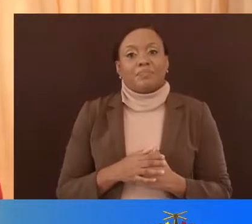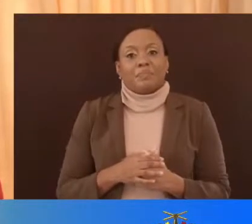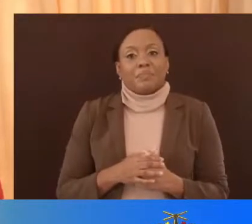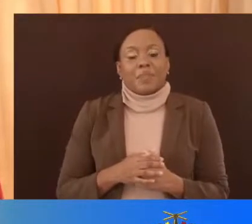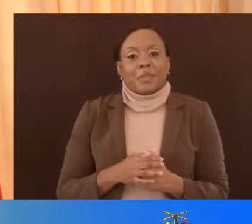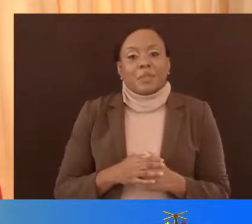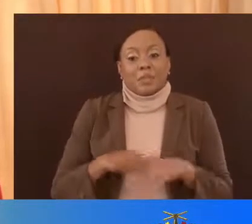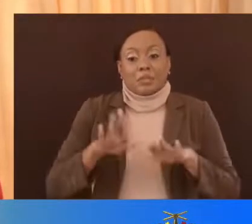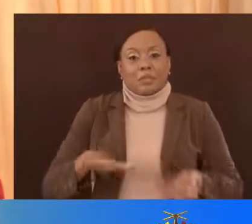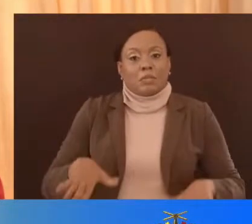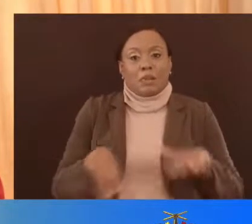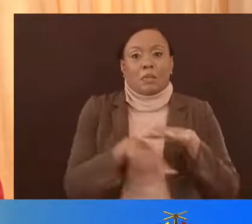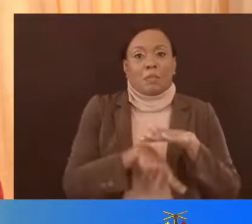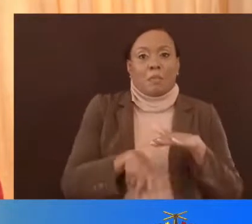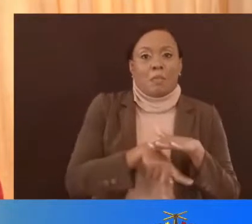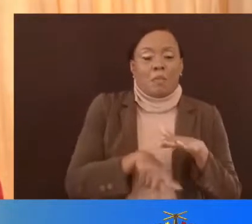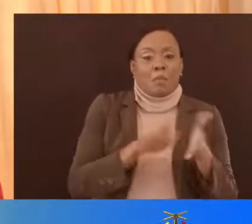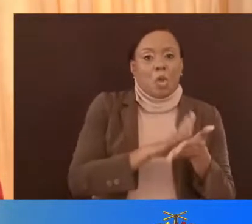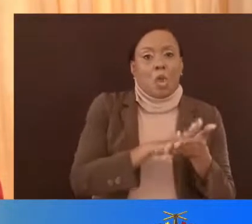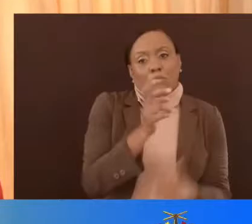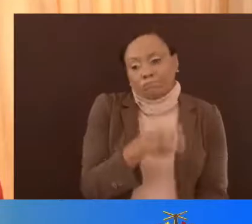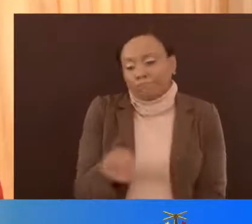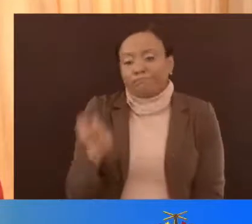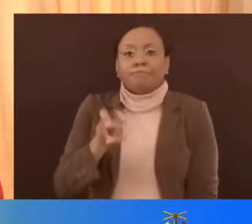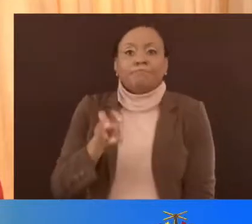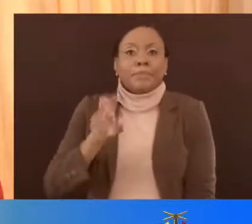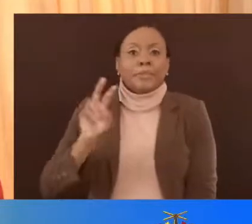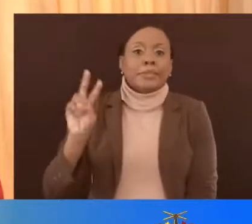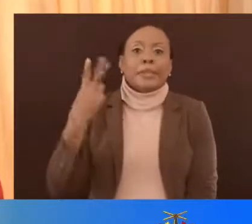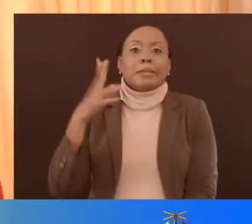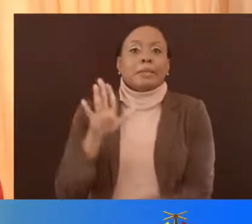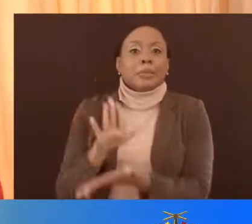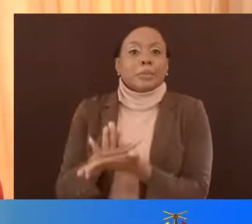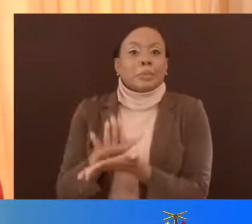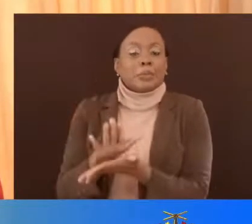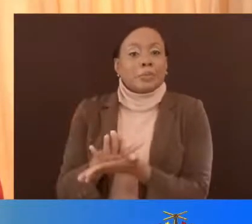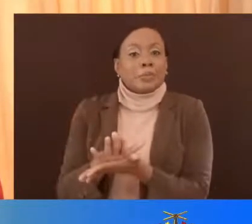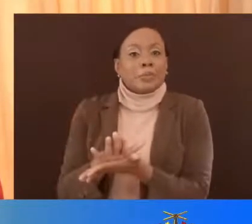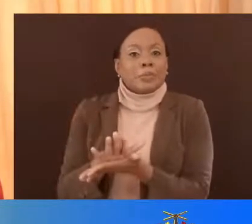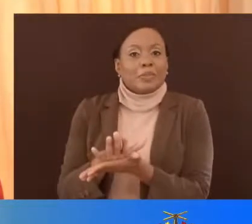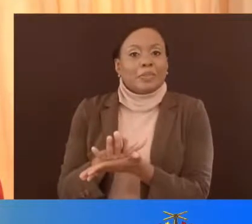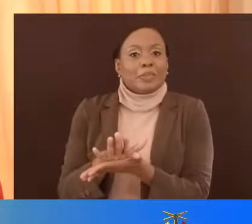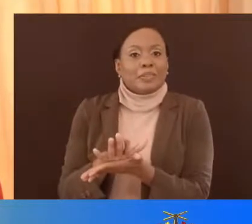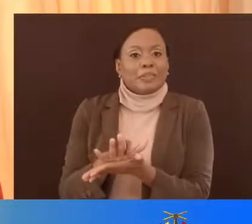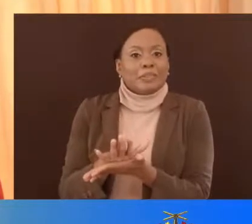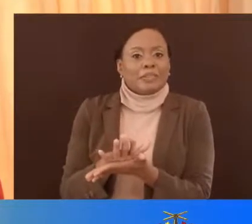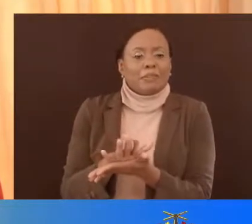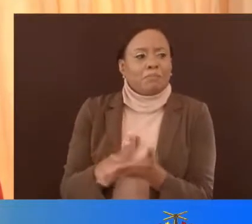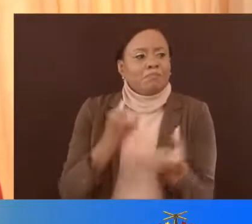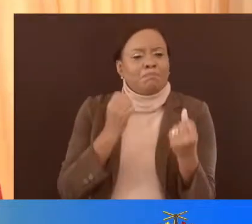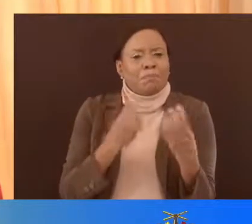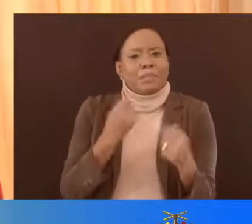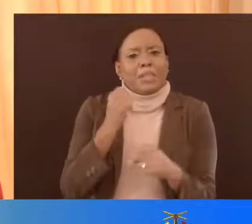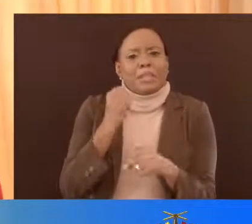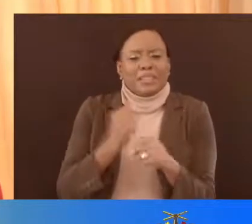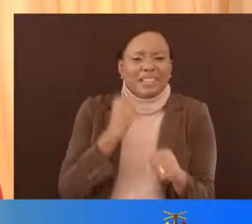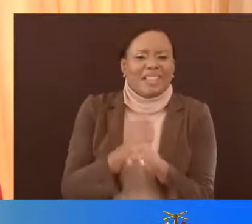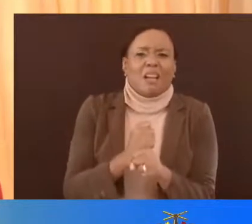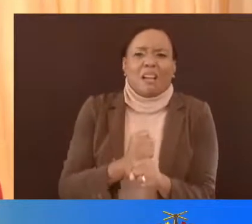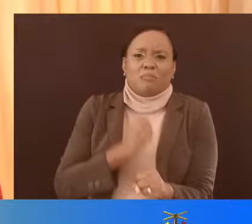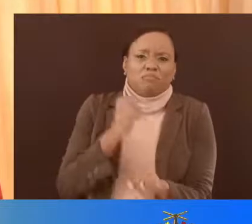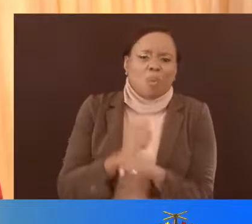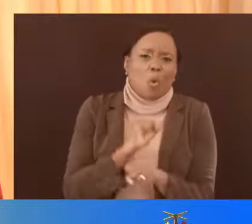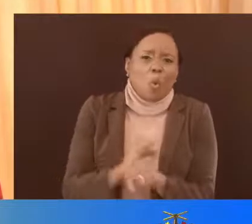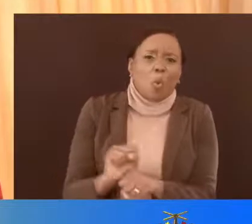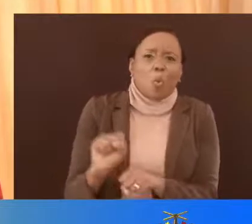from primary to secondary school for many of our students, and it brings to an end years of hard work and support